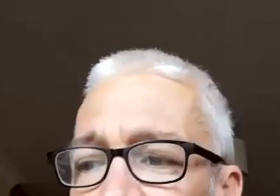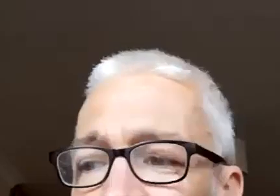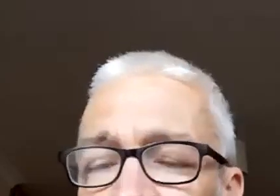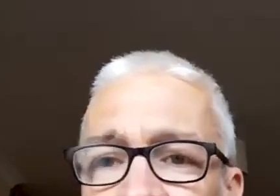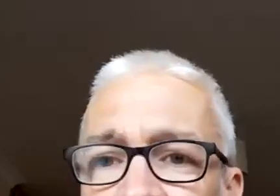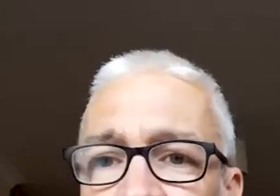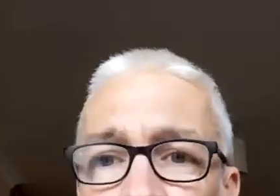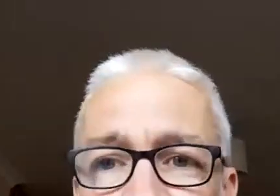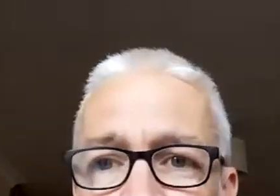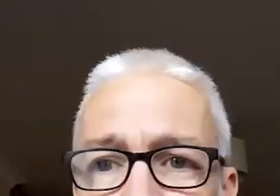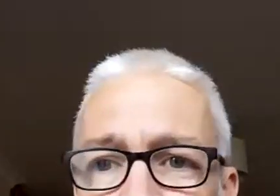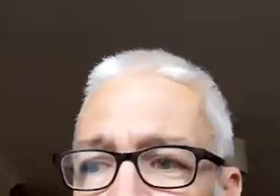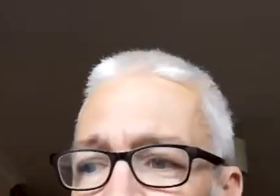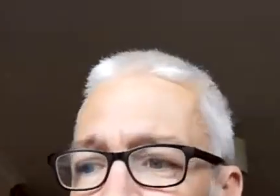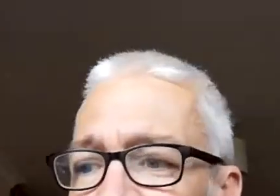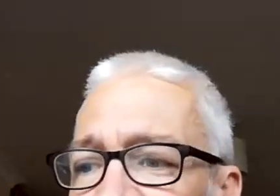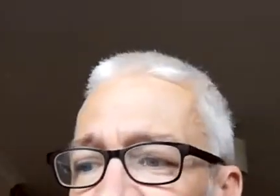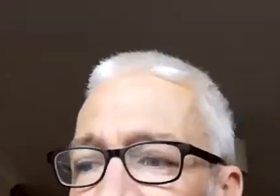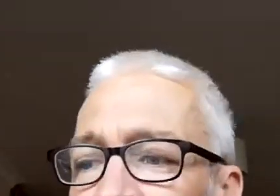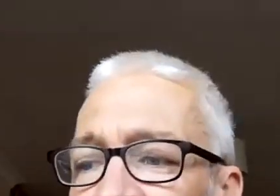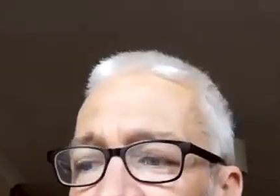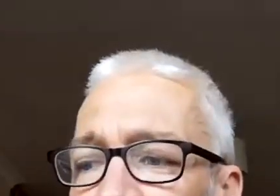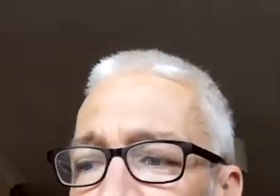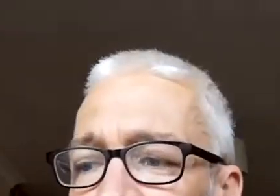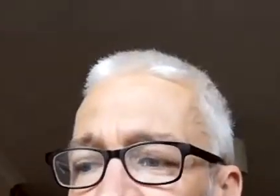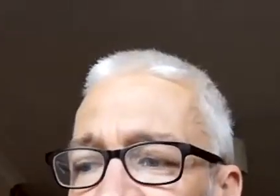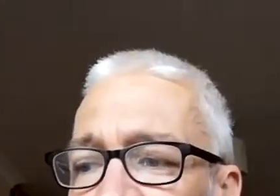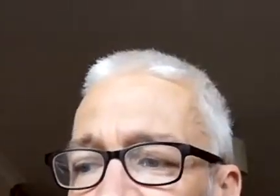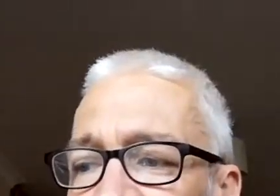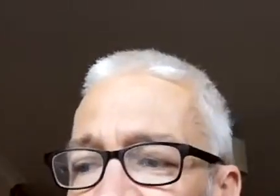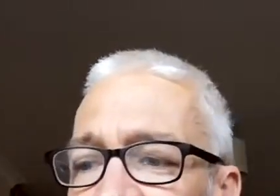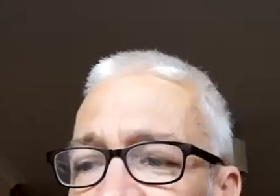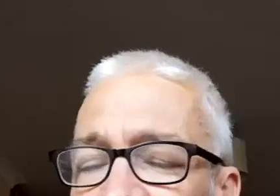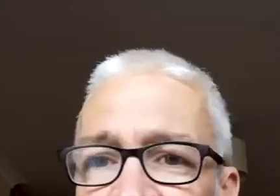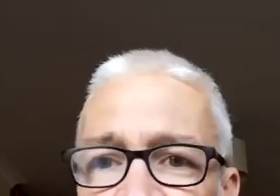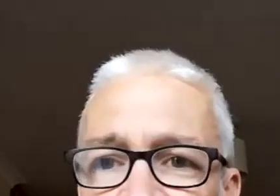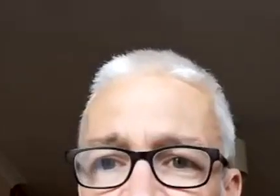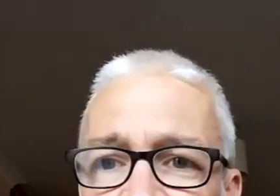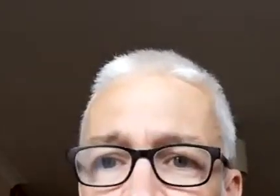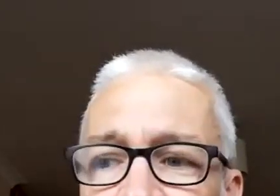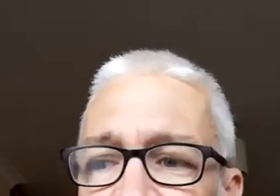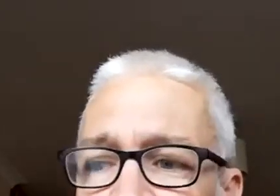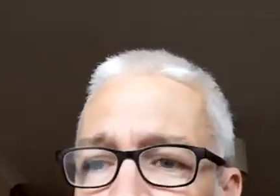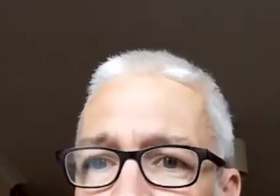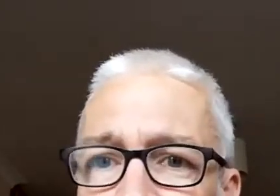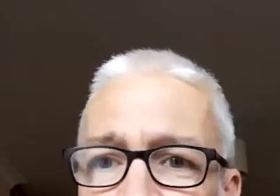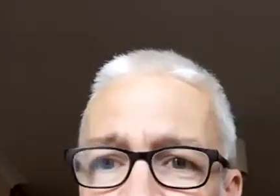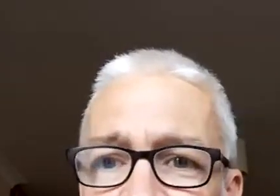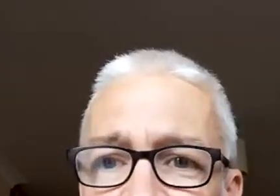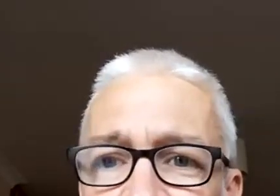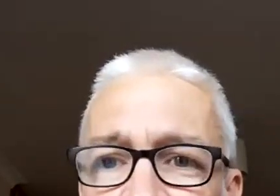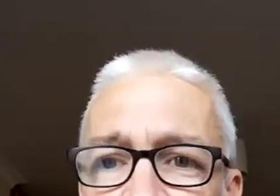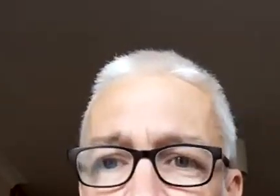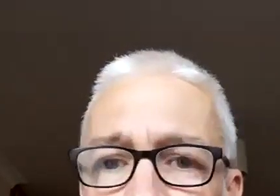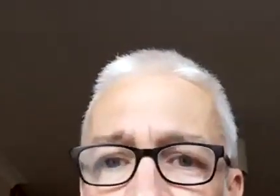caring, quality of information families received, health, social care, education, and family